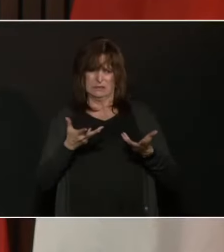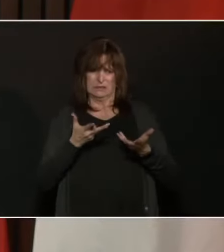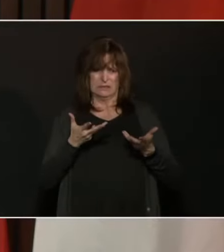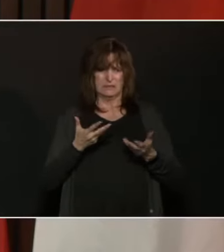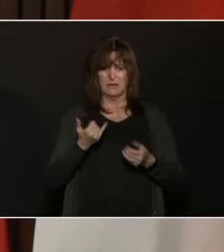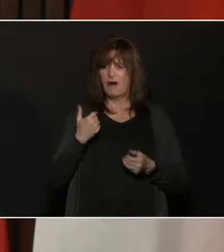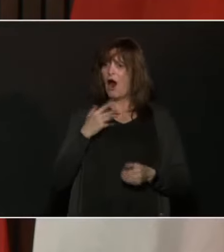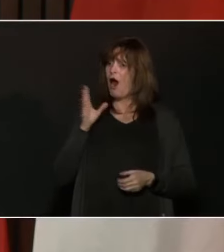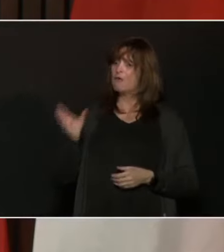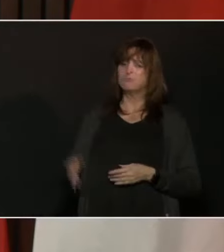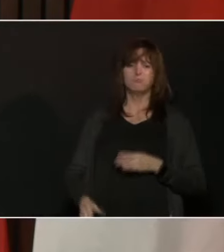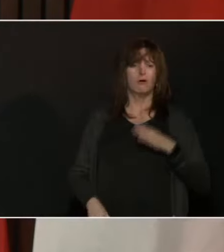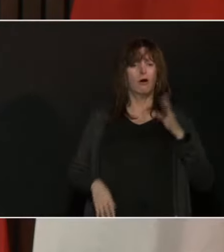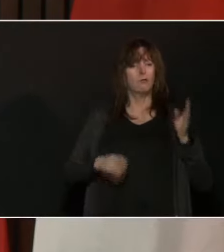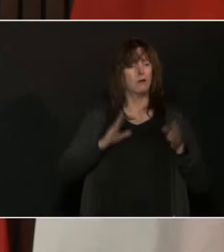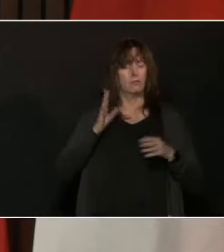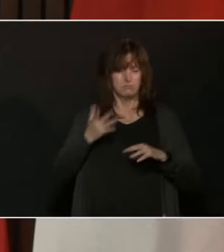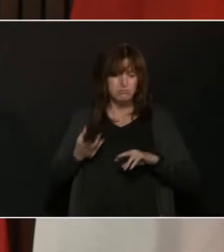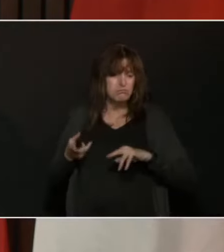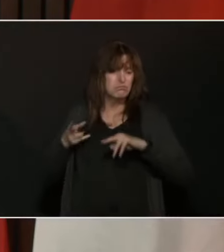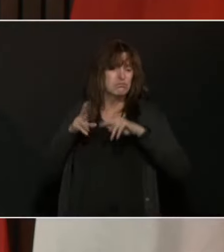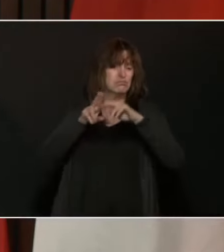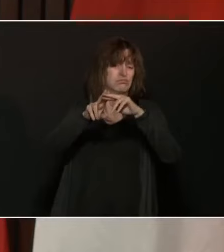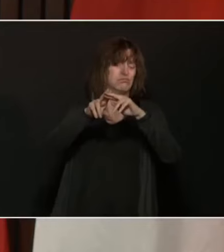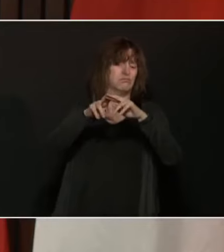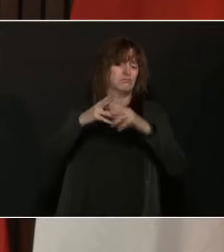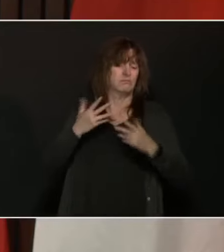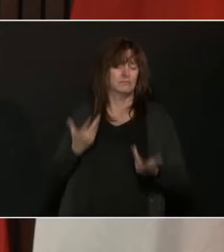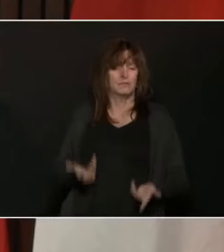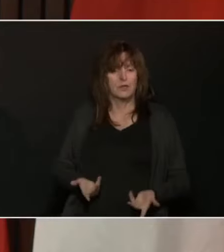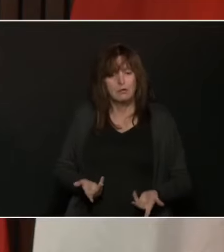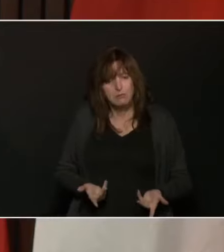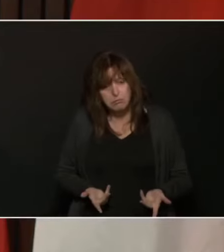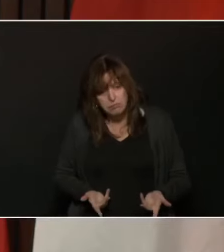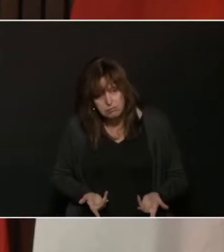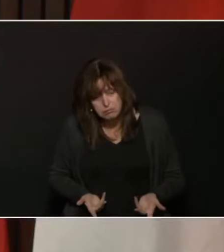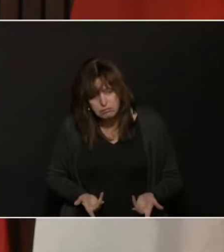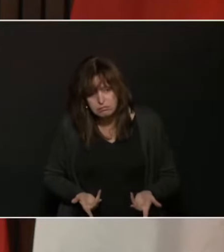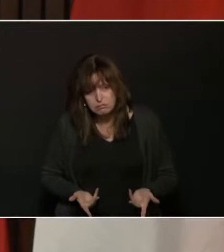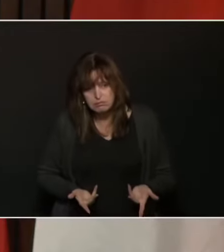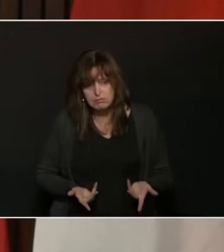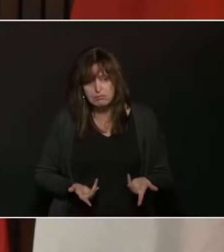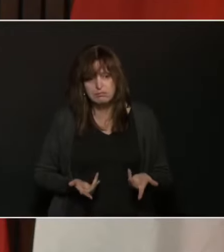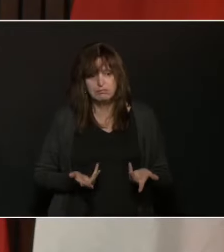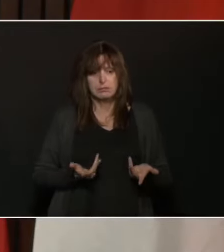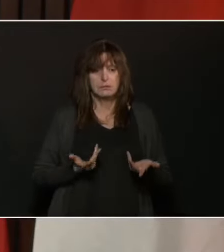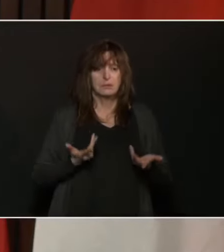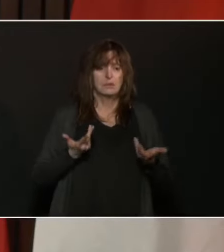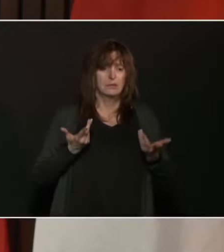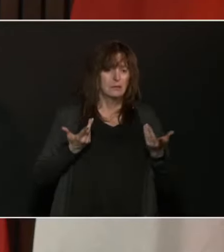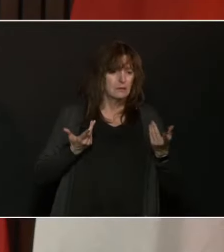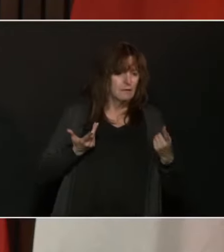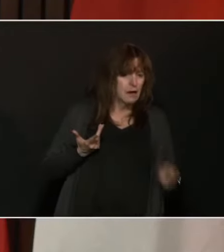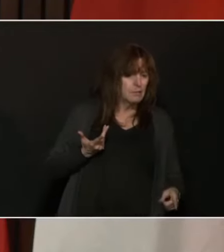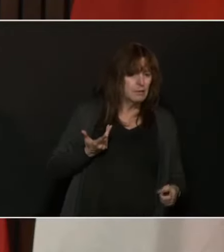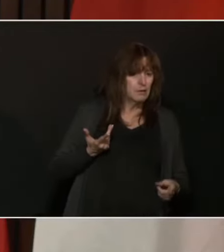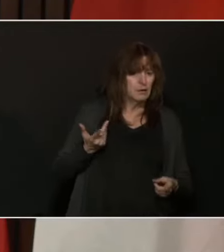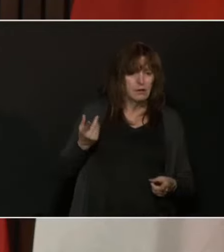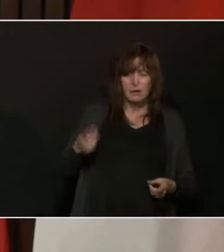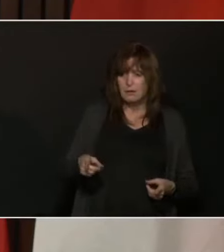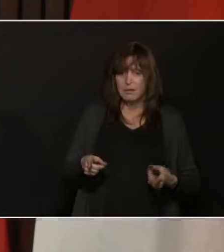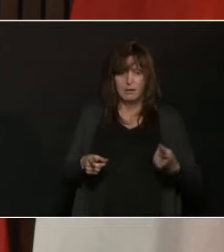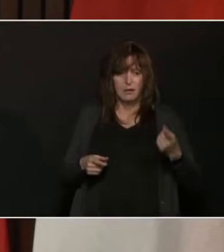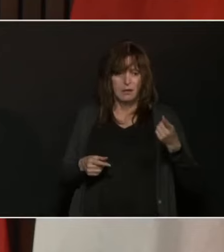there's a continued sort of high incidence of new cases in our central